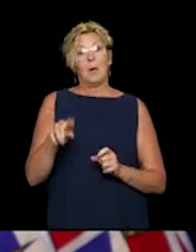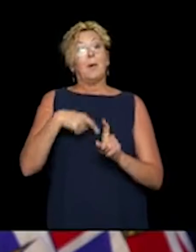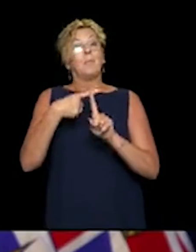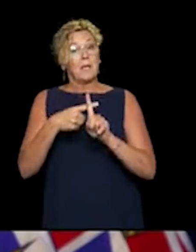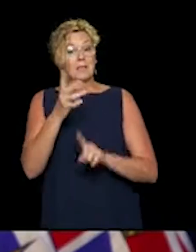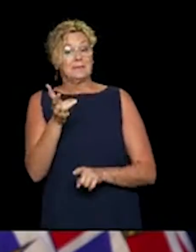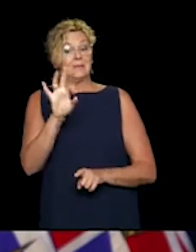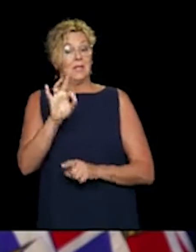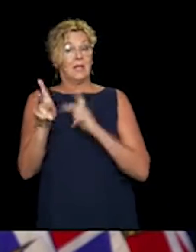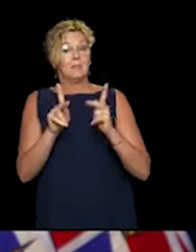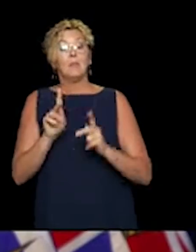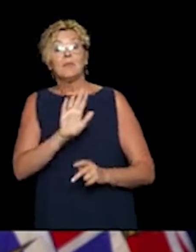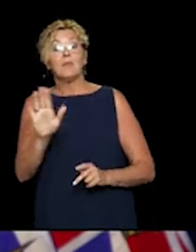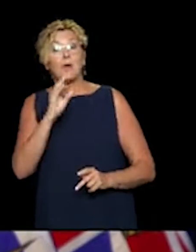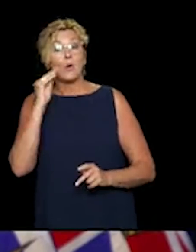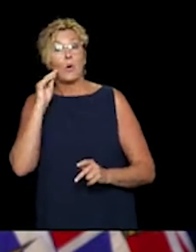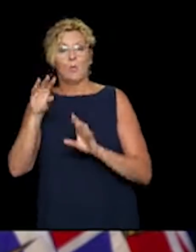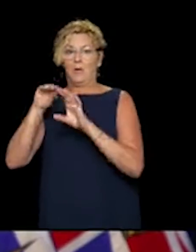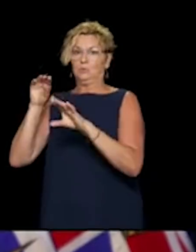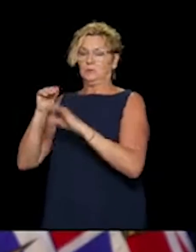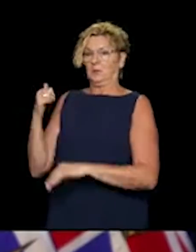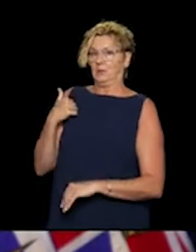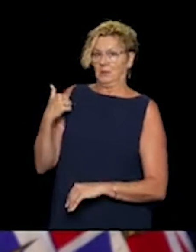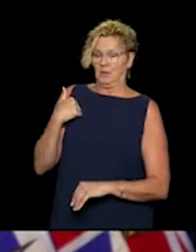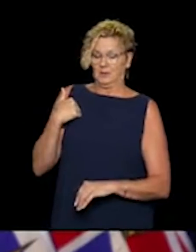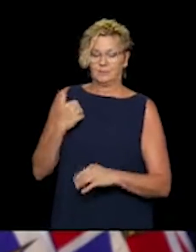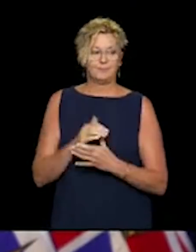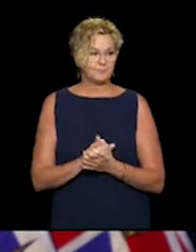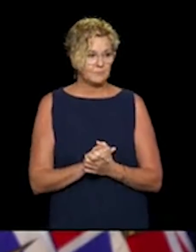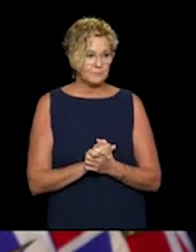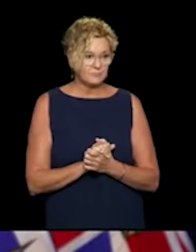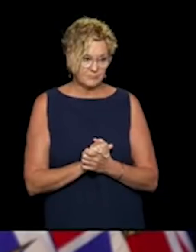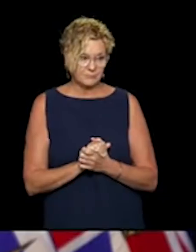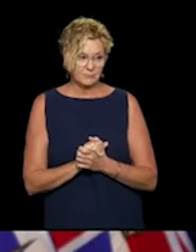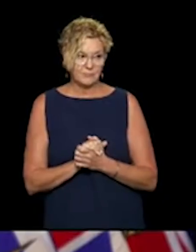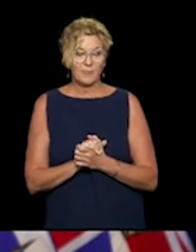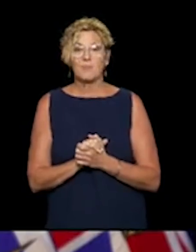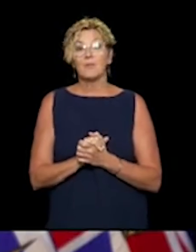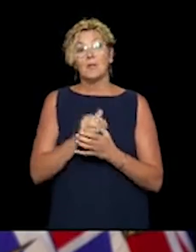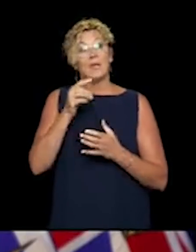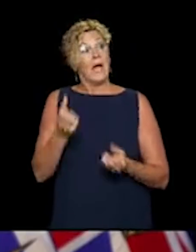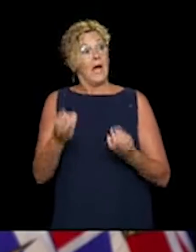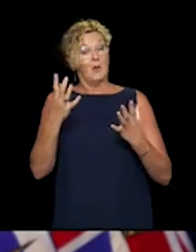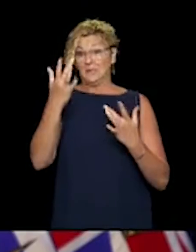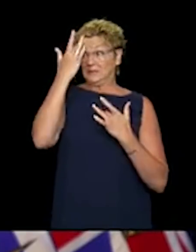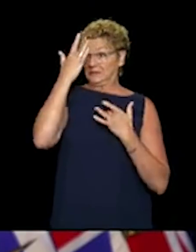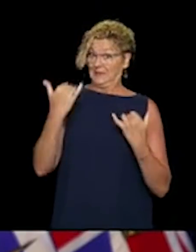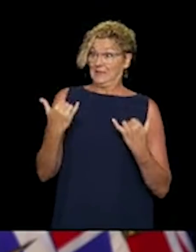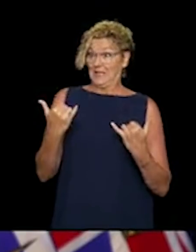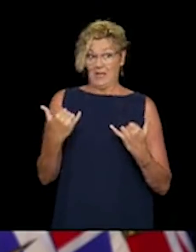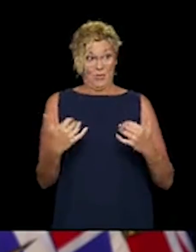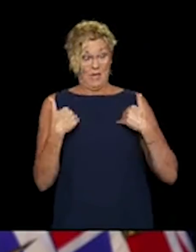Northern Health Region. 79 of our cases have been people who reside outside of Canada. We currently have just